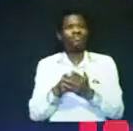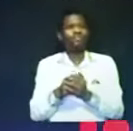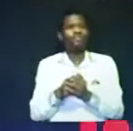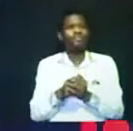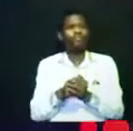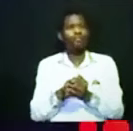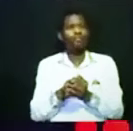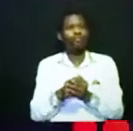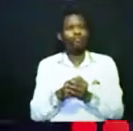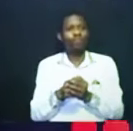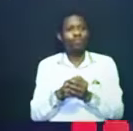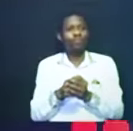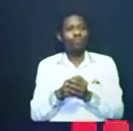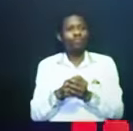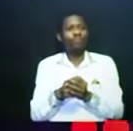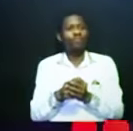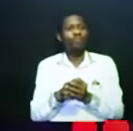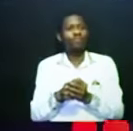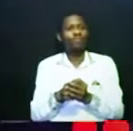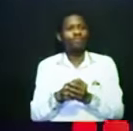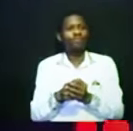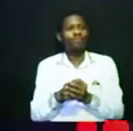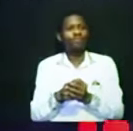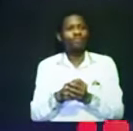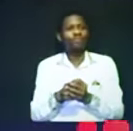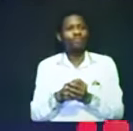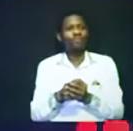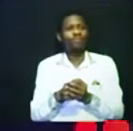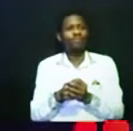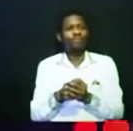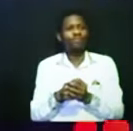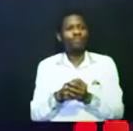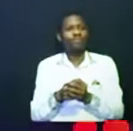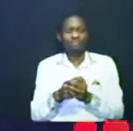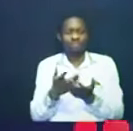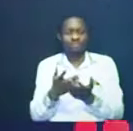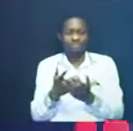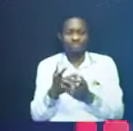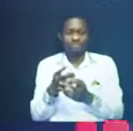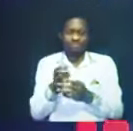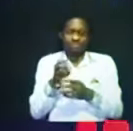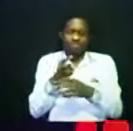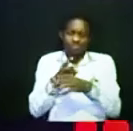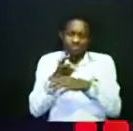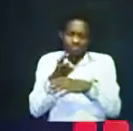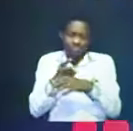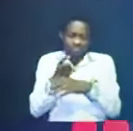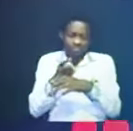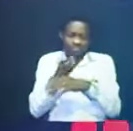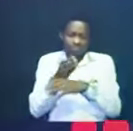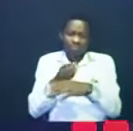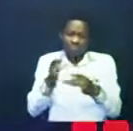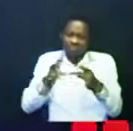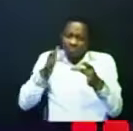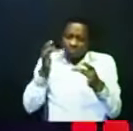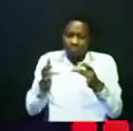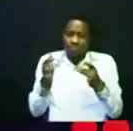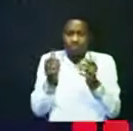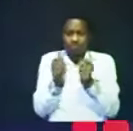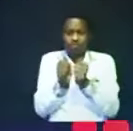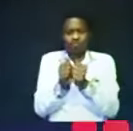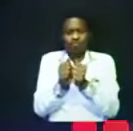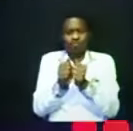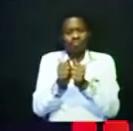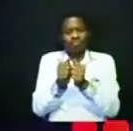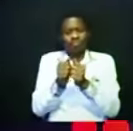coming out of his mouth is a sharp sword with which to strike down the nations.